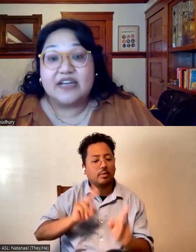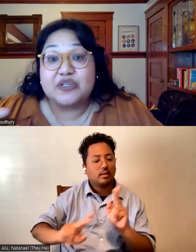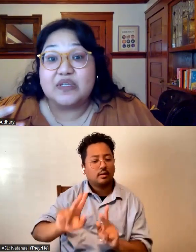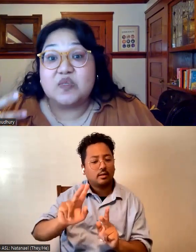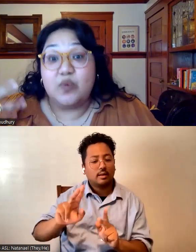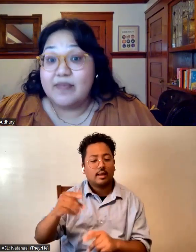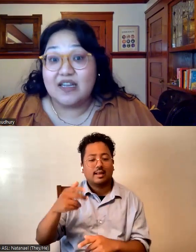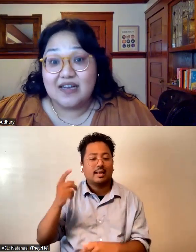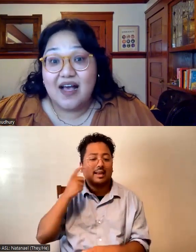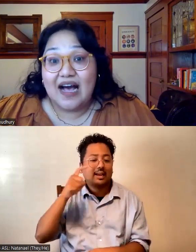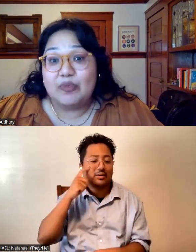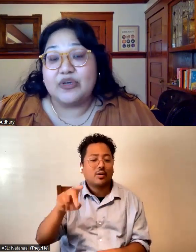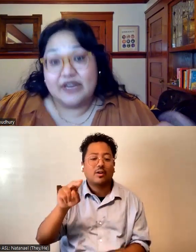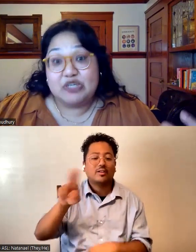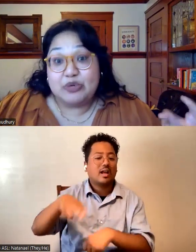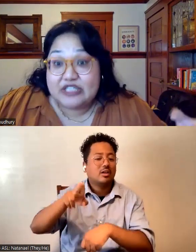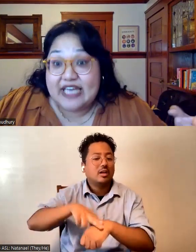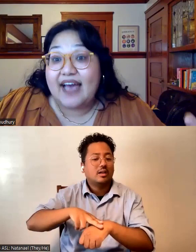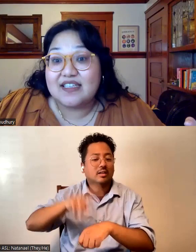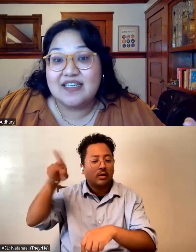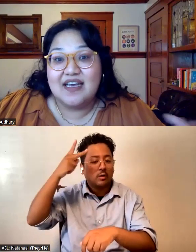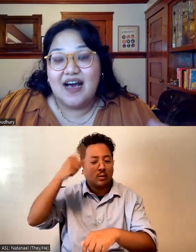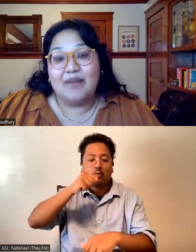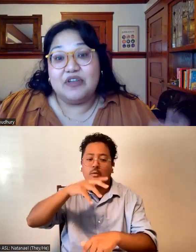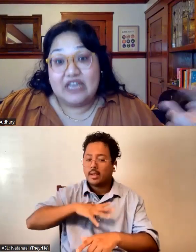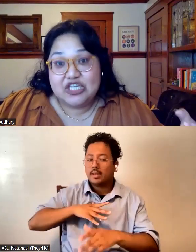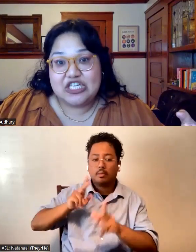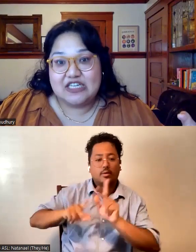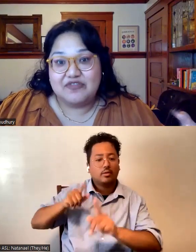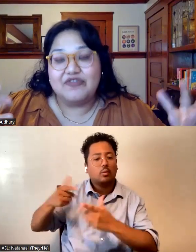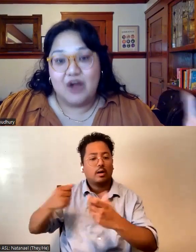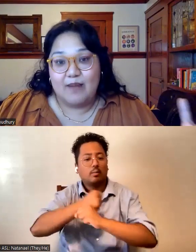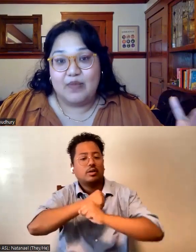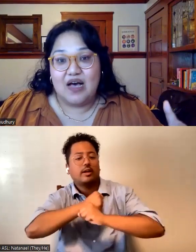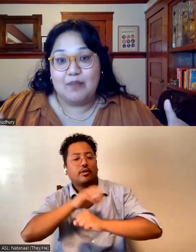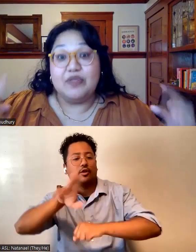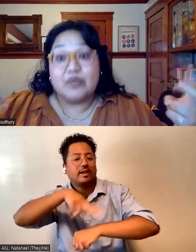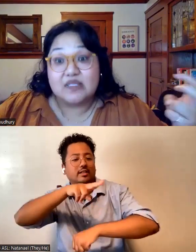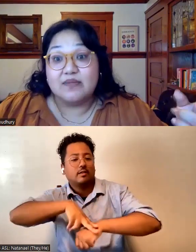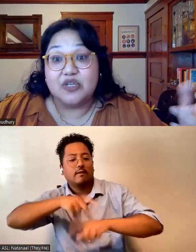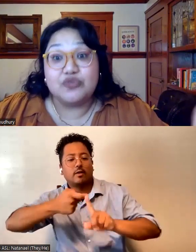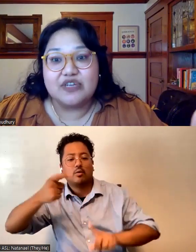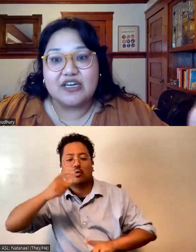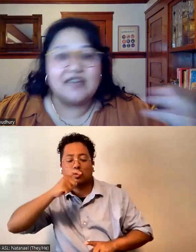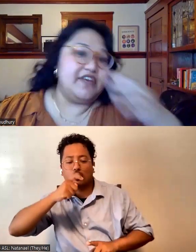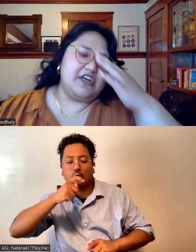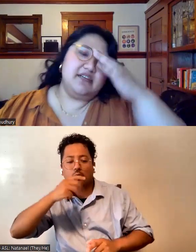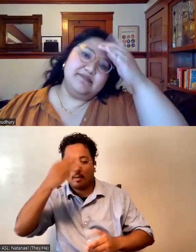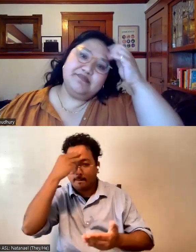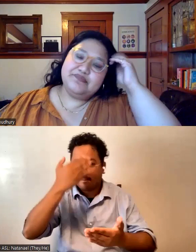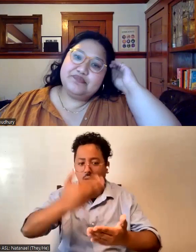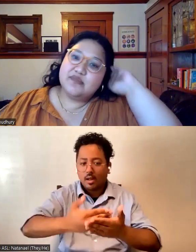Hindu nationalist women who are trying to protect their nation from the Muslim intruder